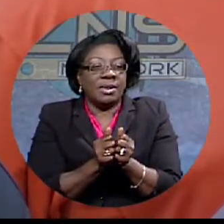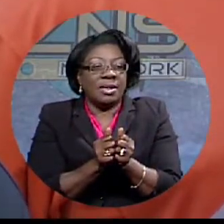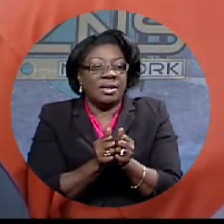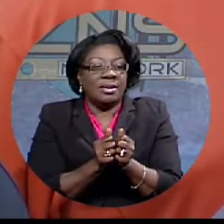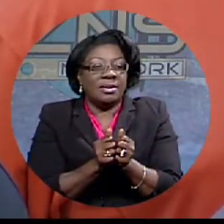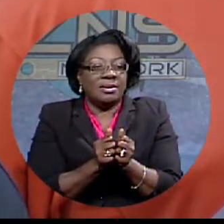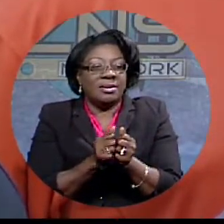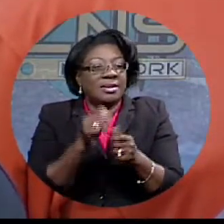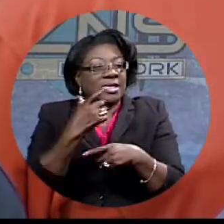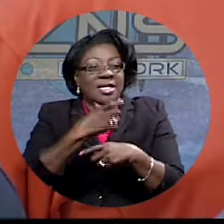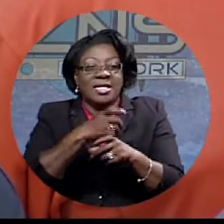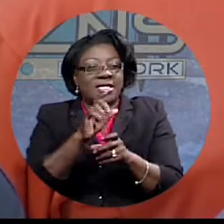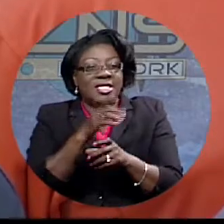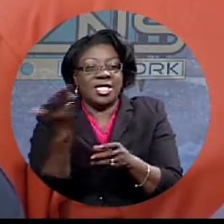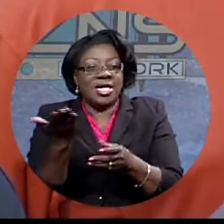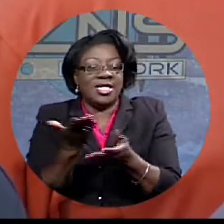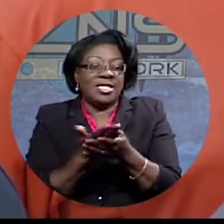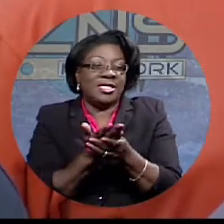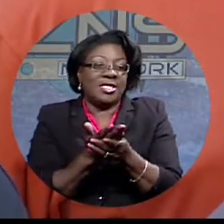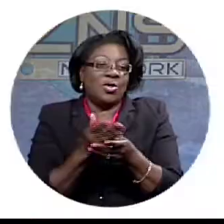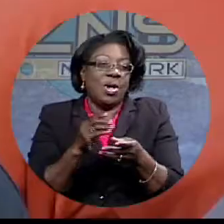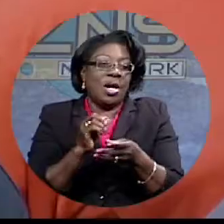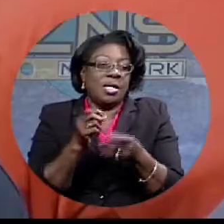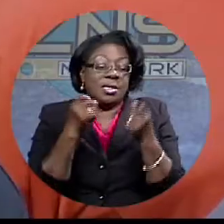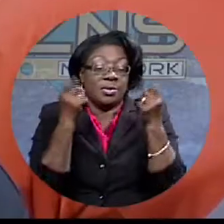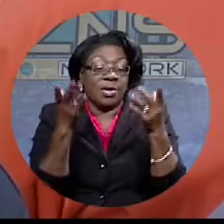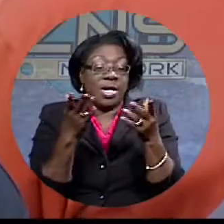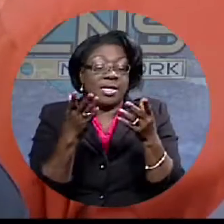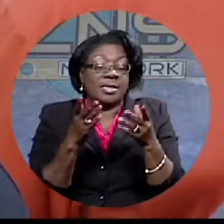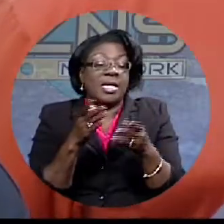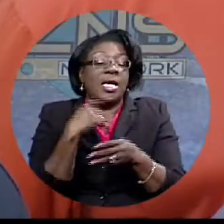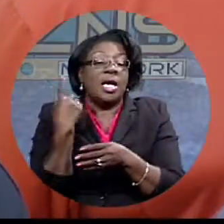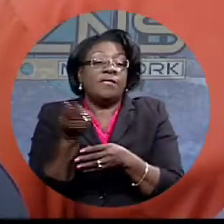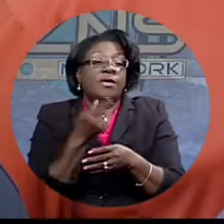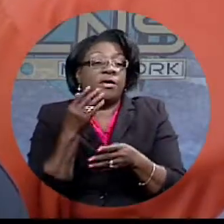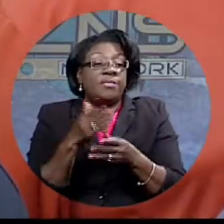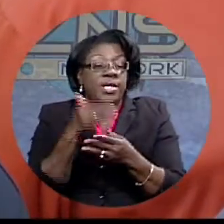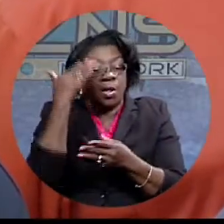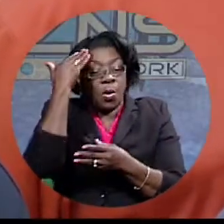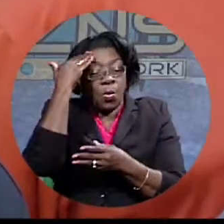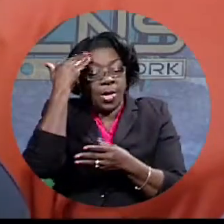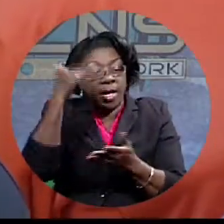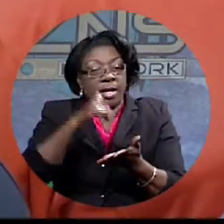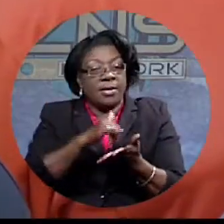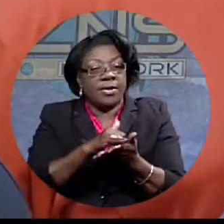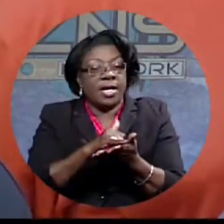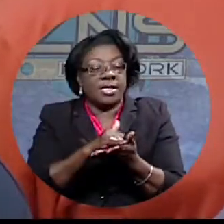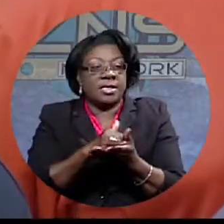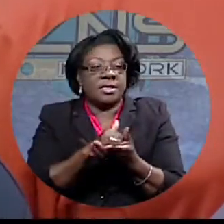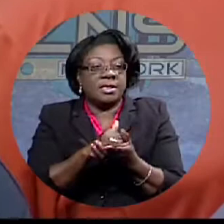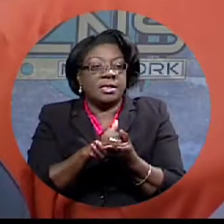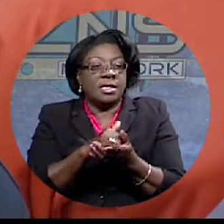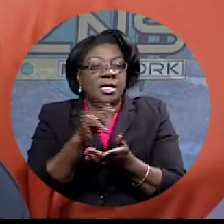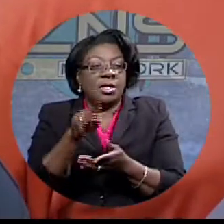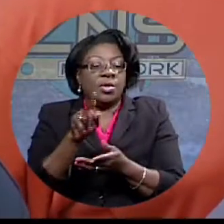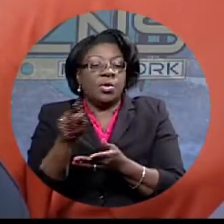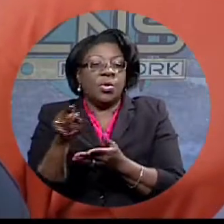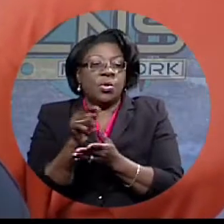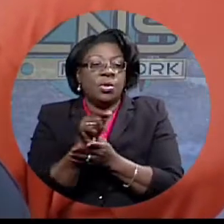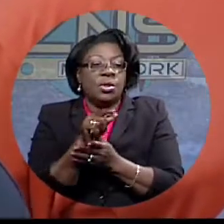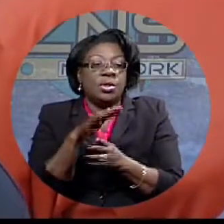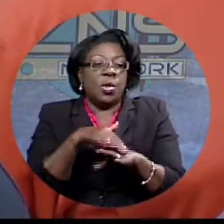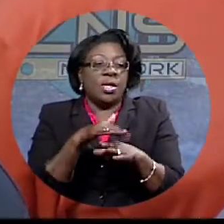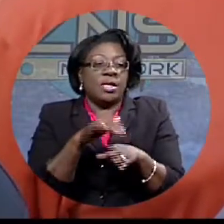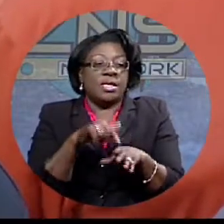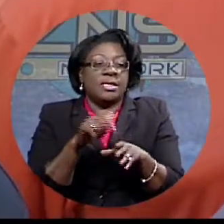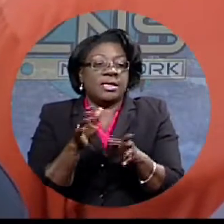flip the script, all right, to our surprise. I've always been aware that those on